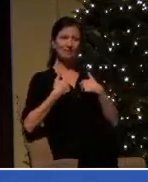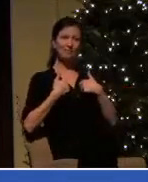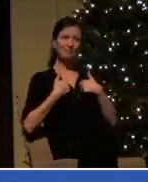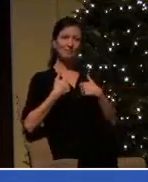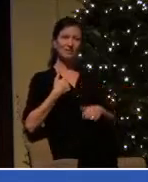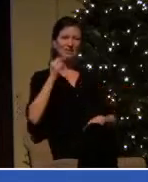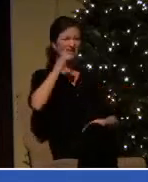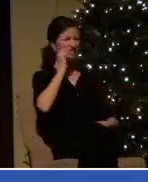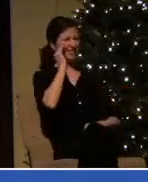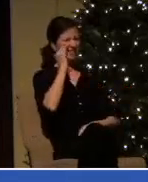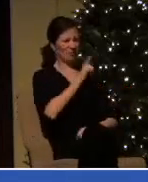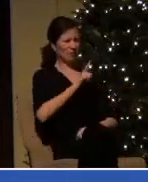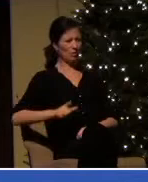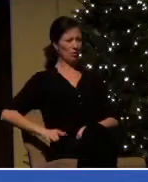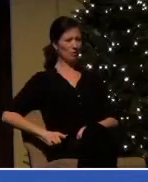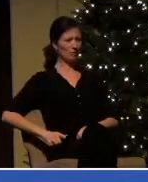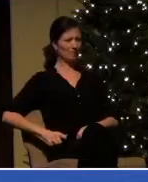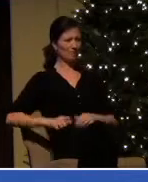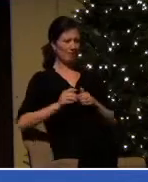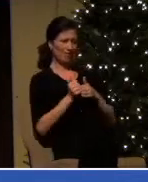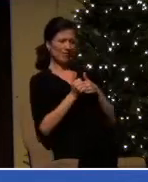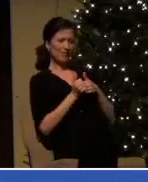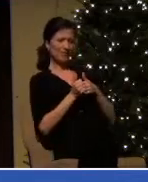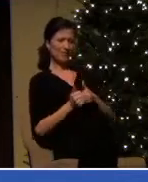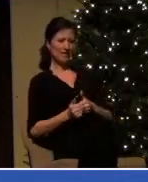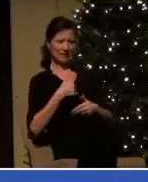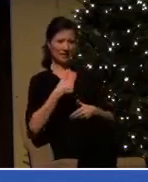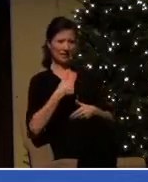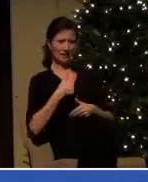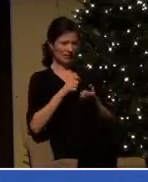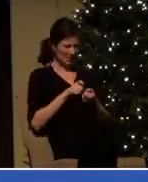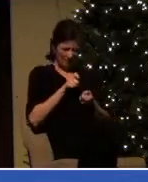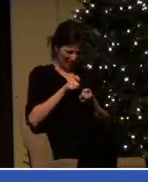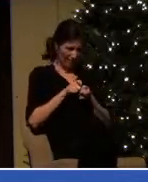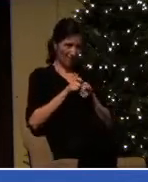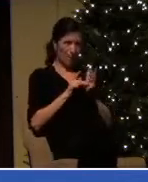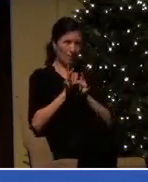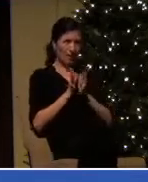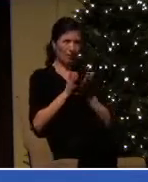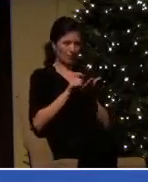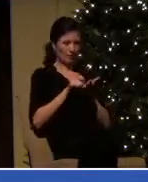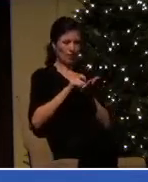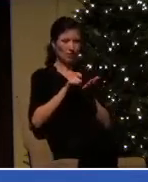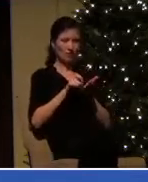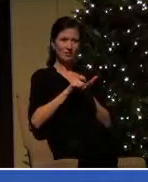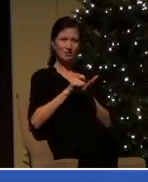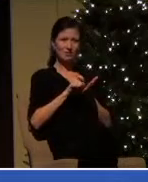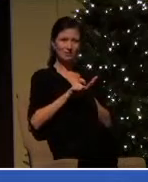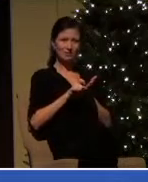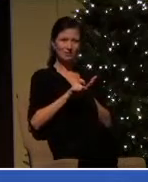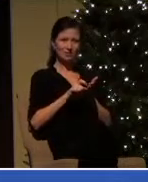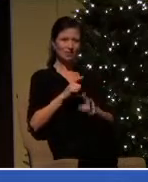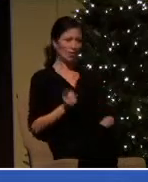to direct me to a number of very specific Bible passages that came across to